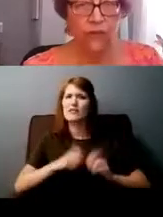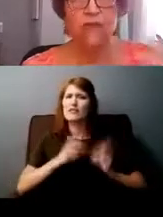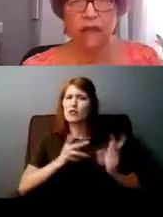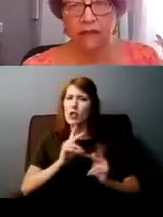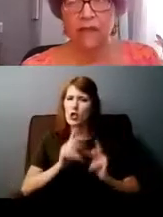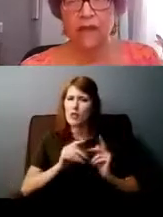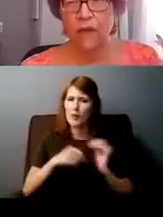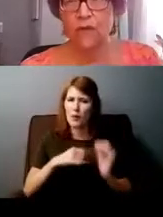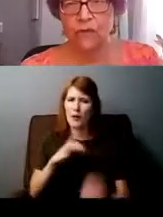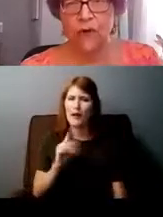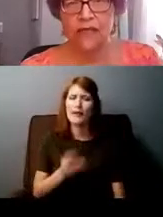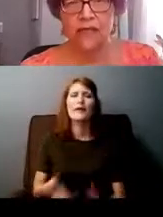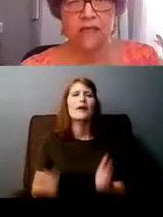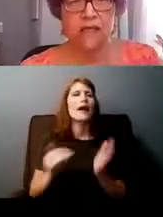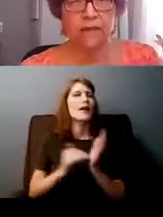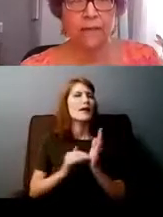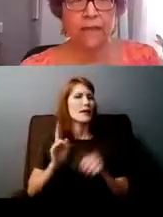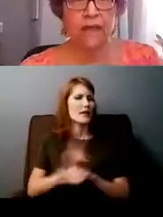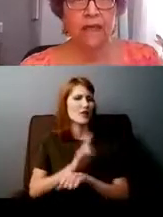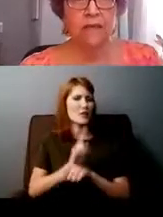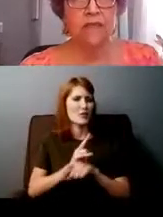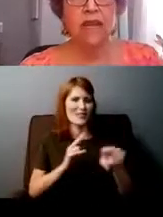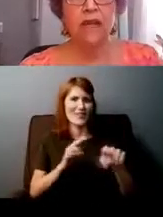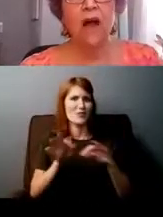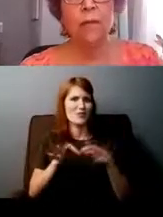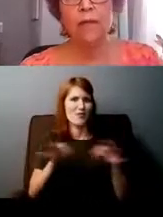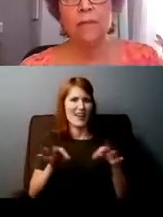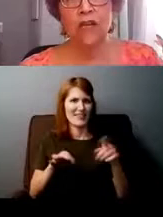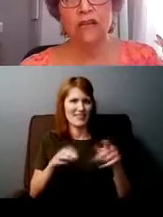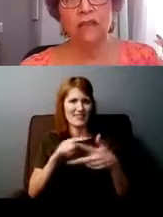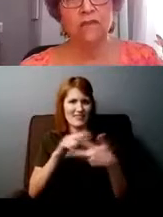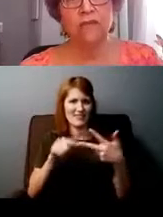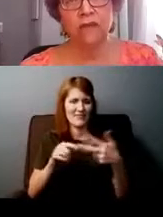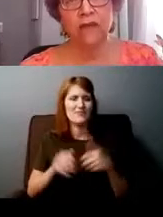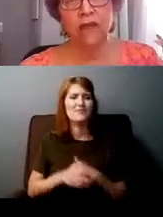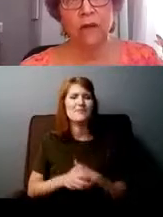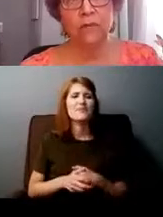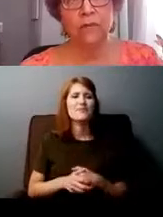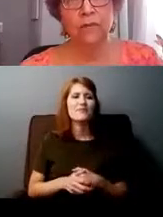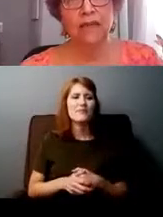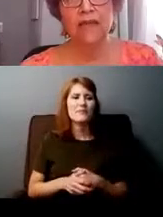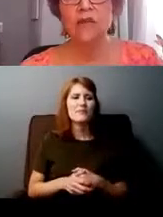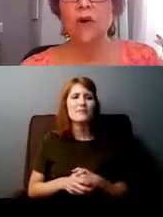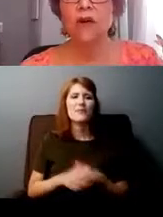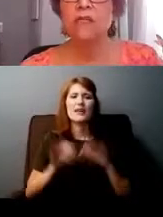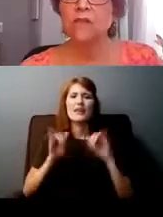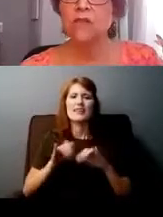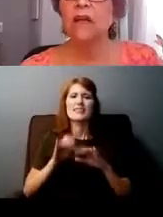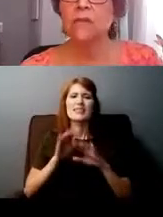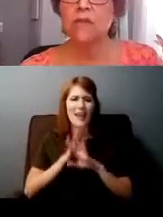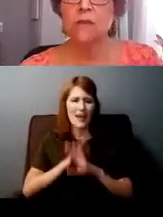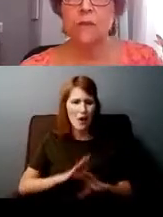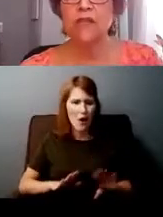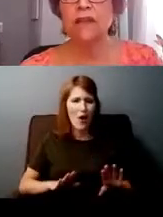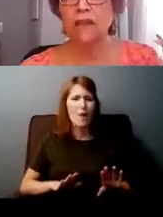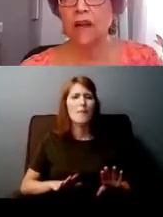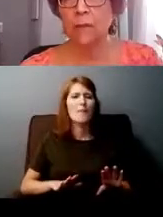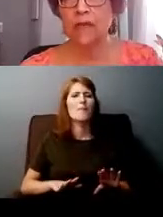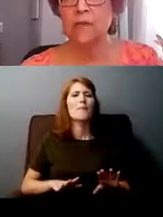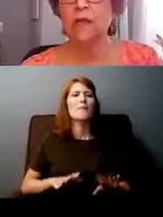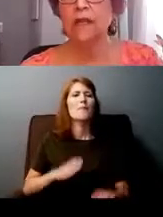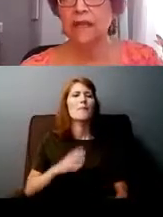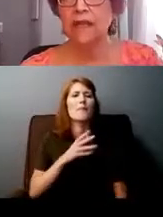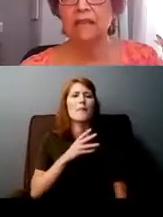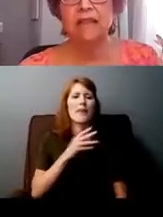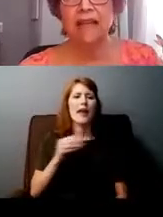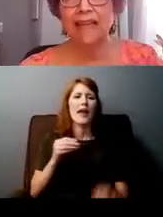again, using those phrases. Stay calm and objective. That's hard sometimes, especially the